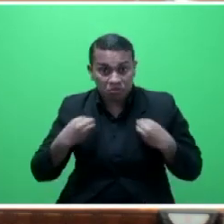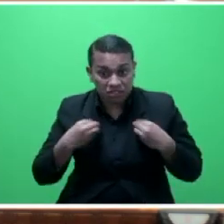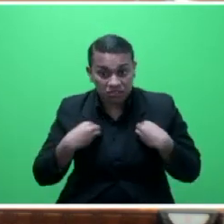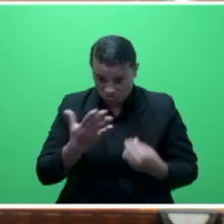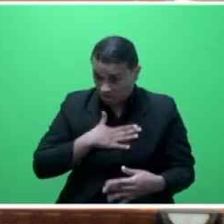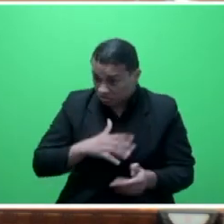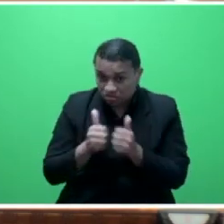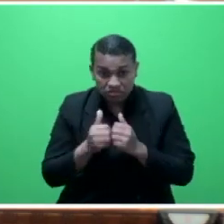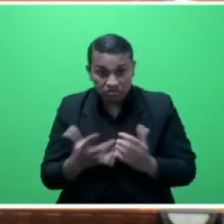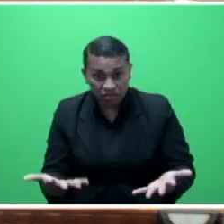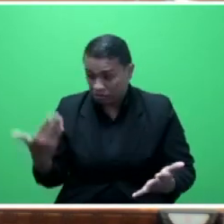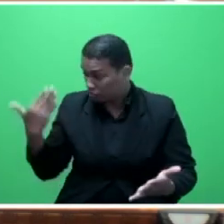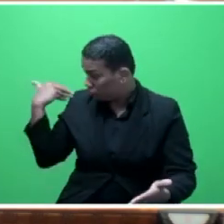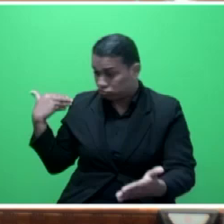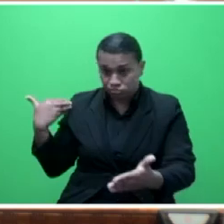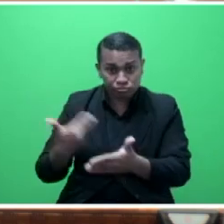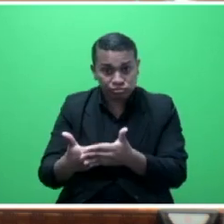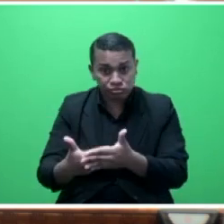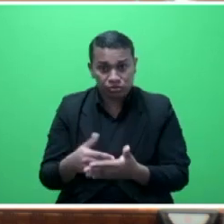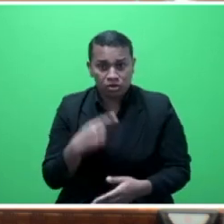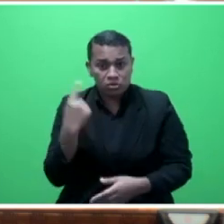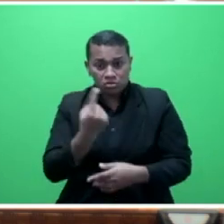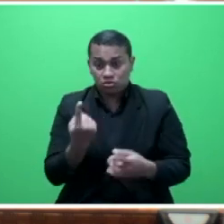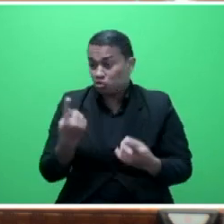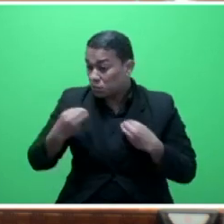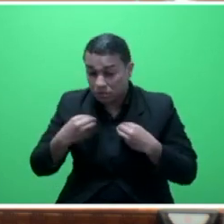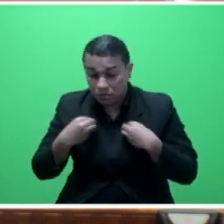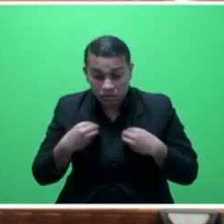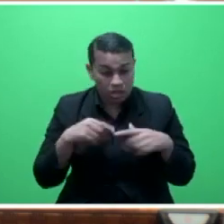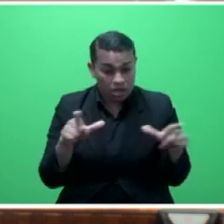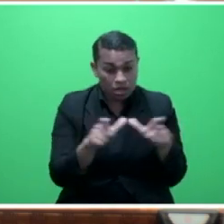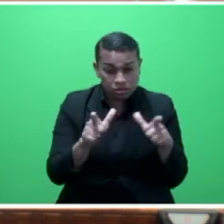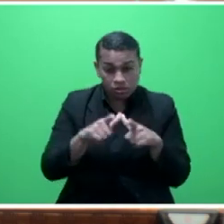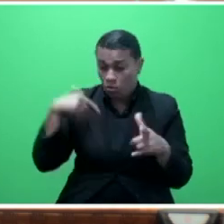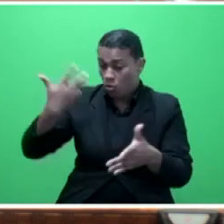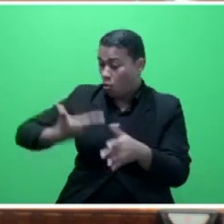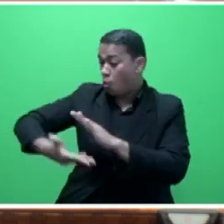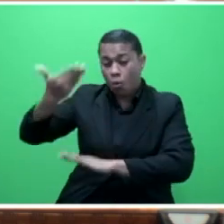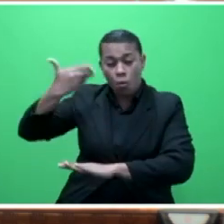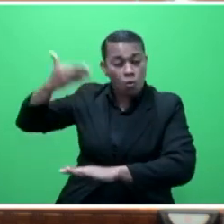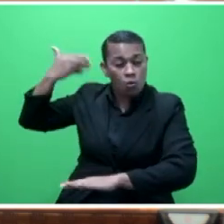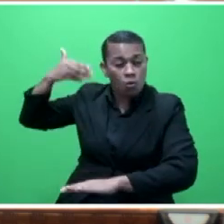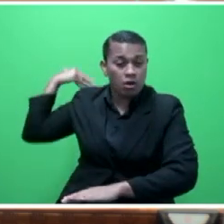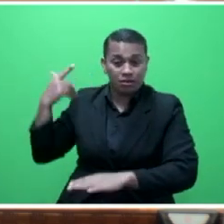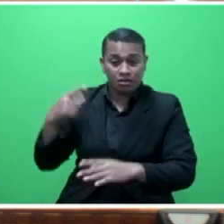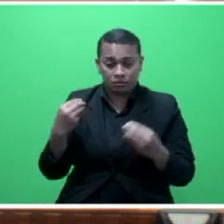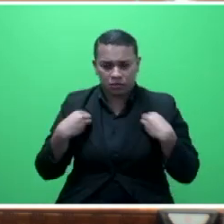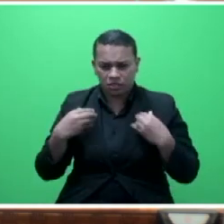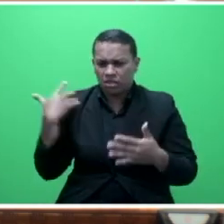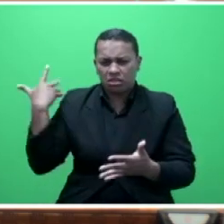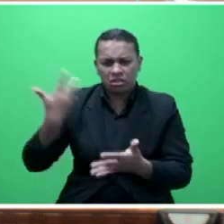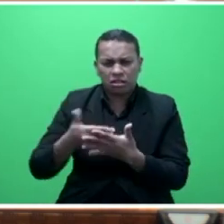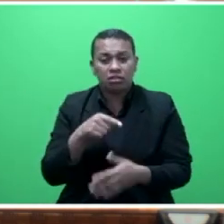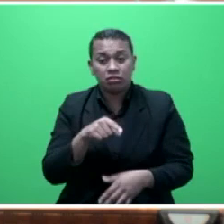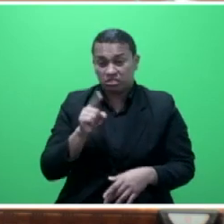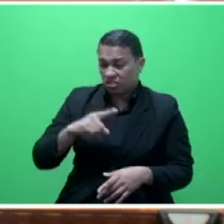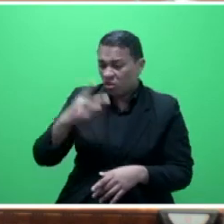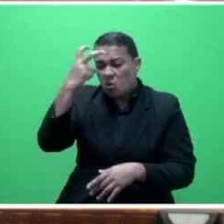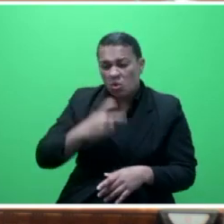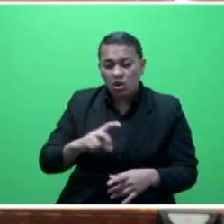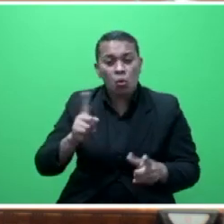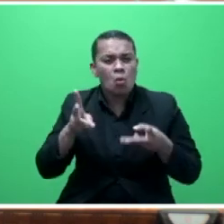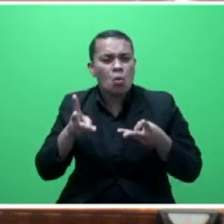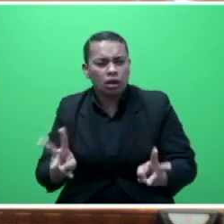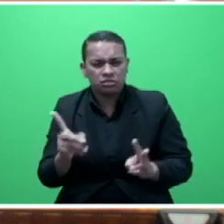nearly all of Fiji's history. Were they introduced any earlier, we could label them a colonial relic, because stale with